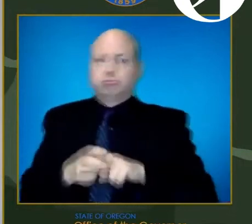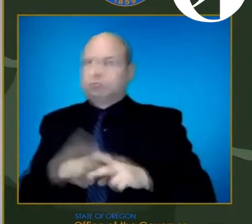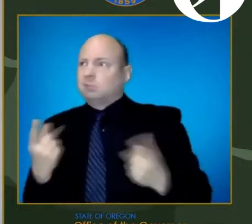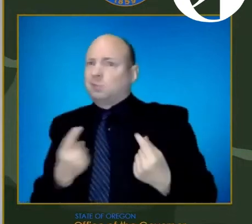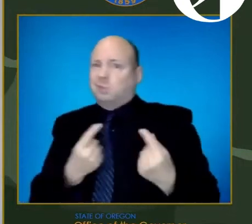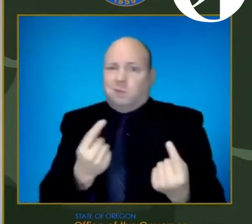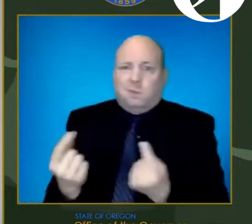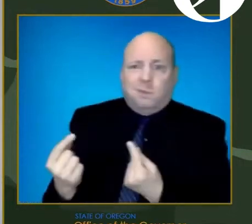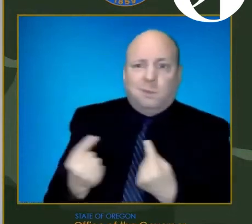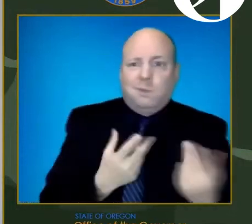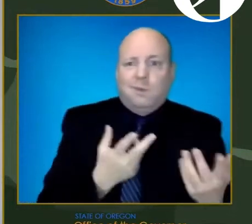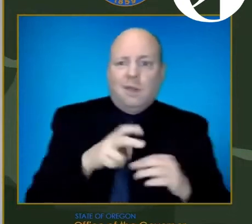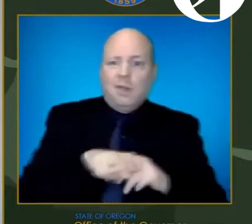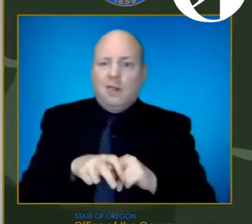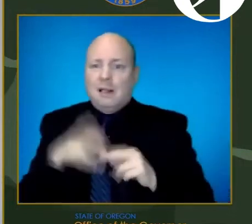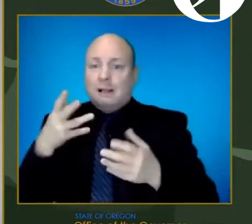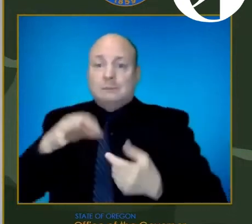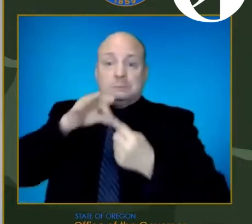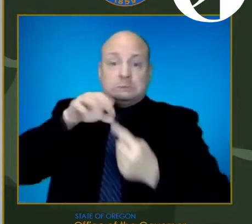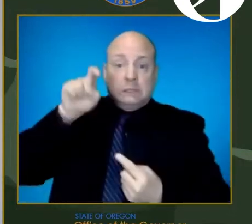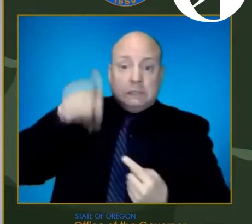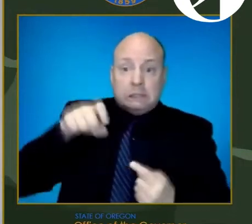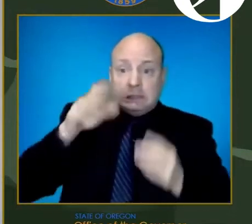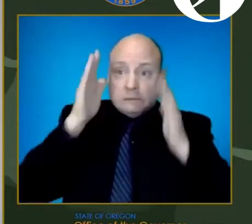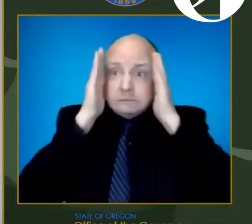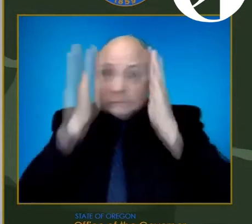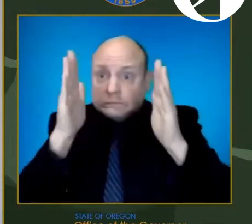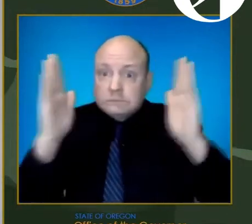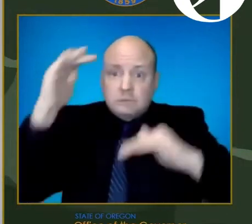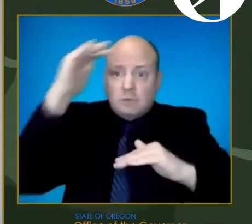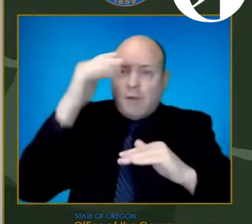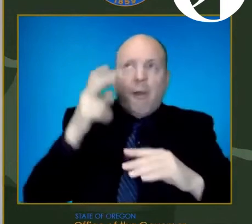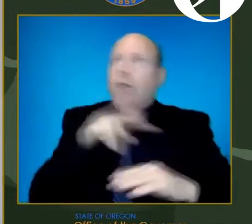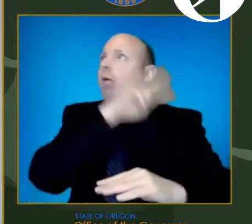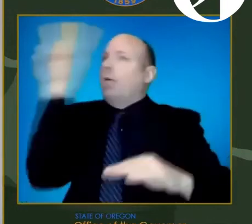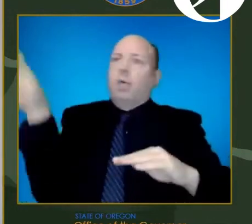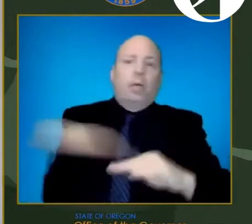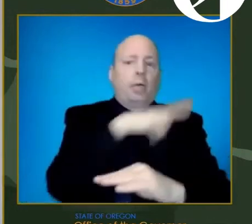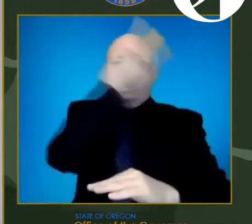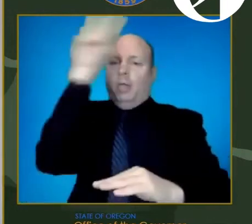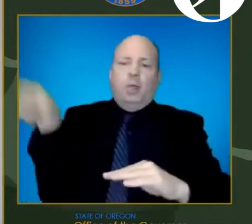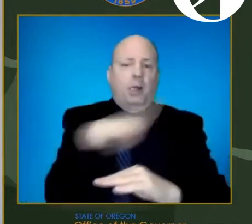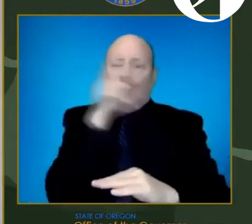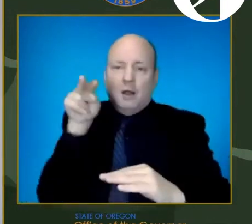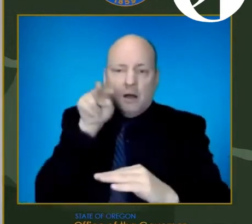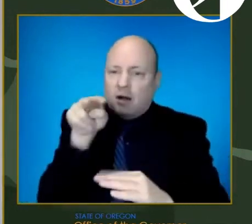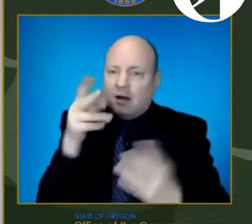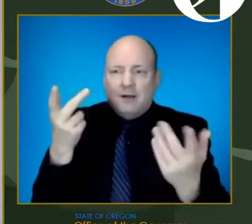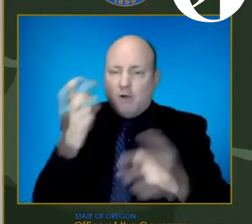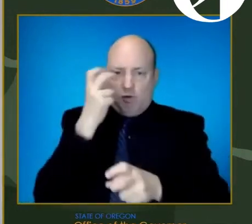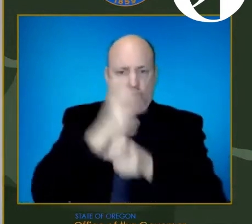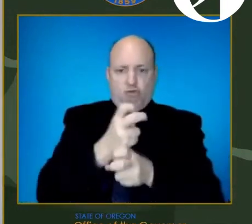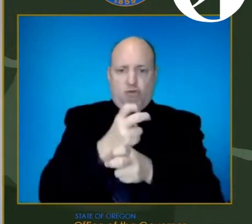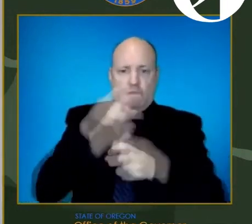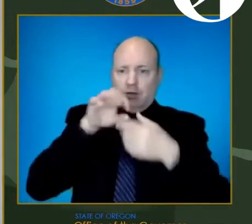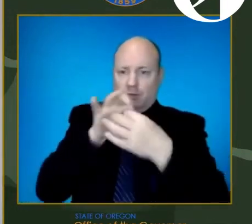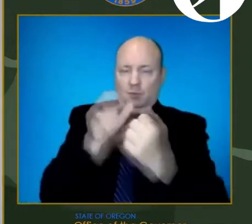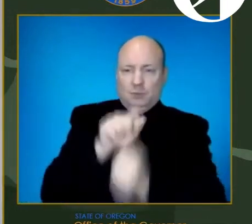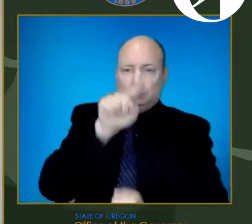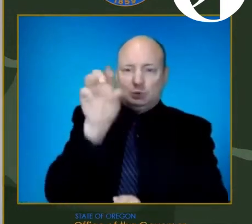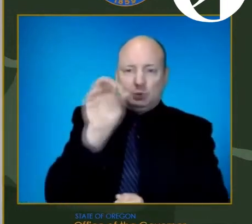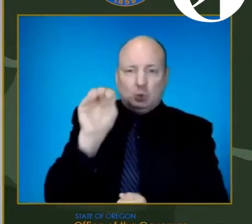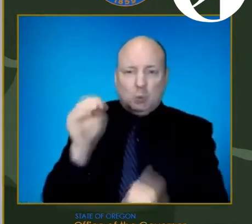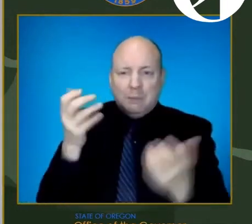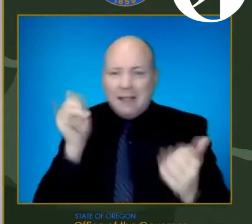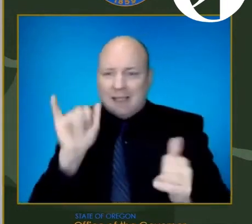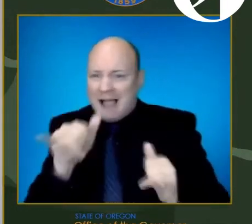don't have special needs that are having a hard time with that engagement as well, that are just not logging on to the Zoom calls and are just getting lost.